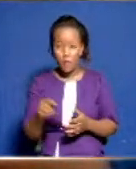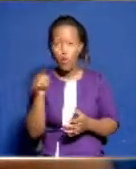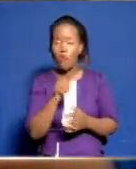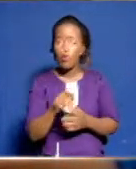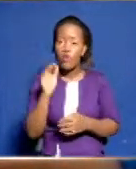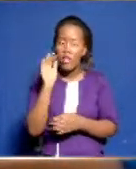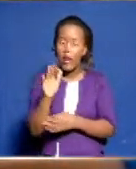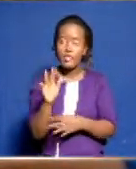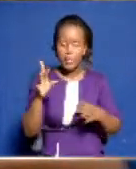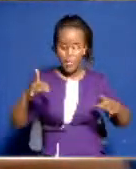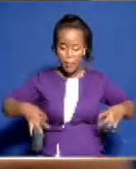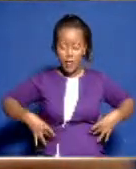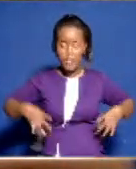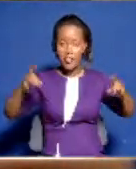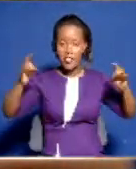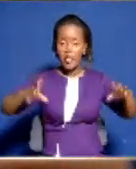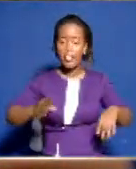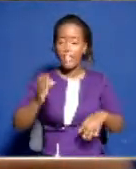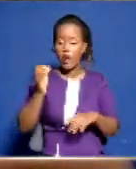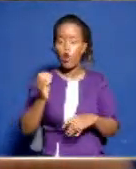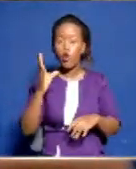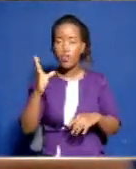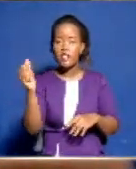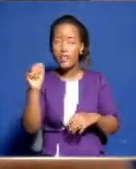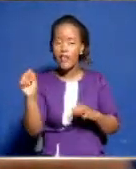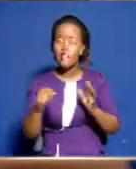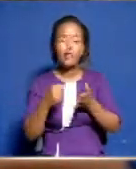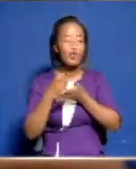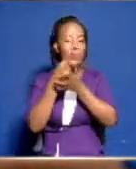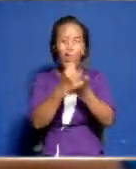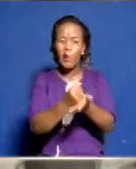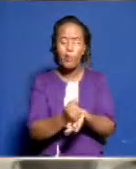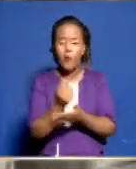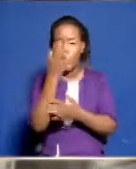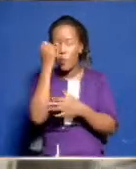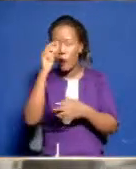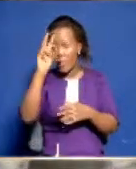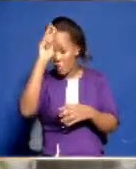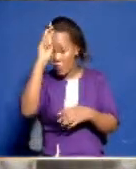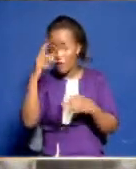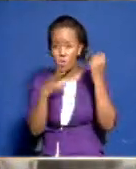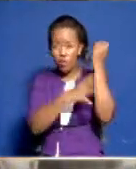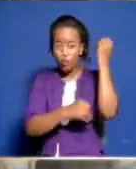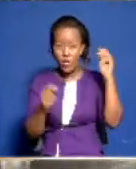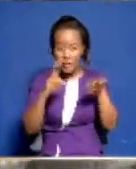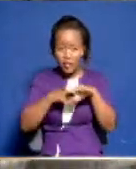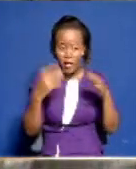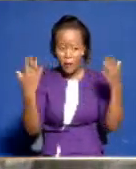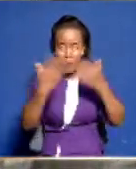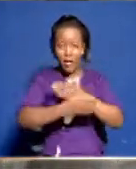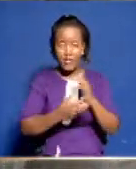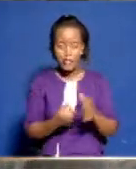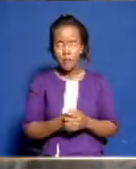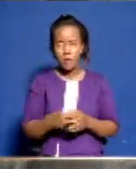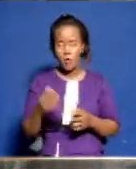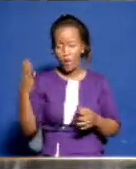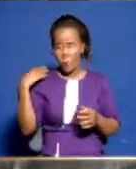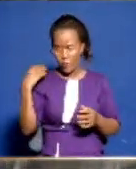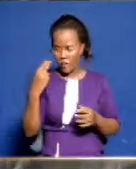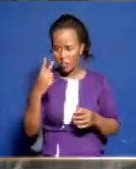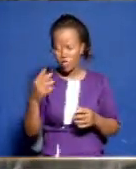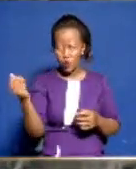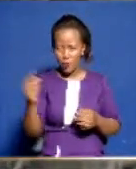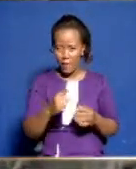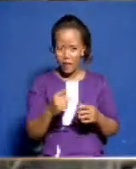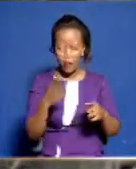Kitengela watusaidie kwa sababu hii mbuzi inaibiwa wakati ya curfew. In the last 2 months, more than 300 sheep have been stolen